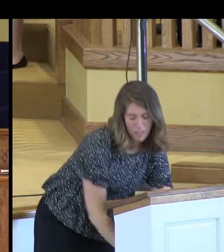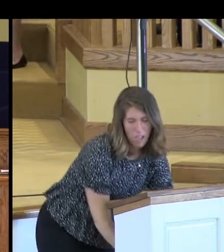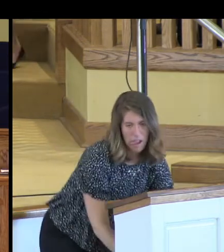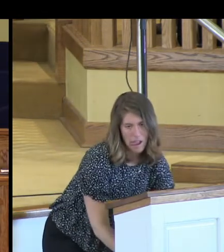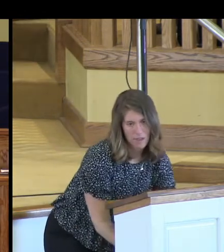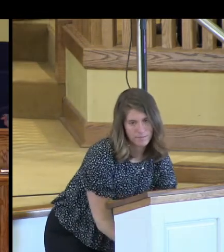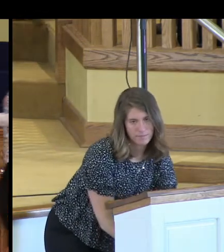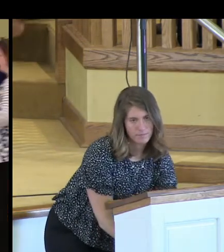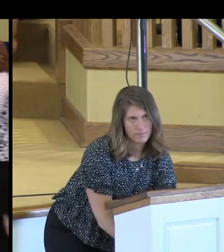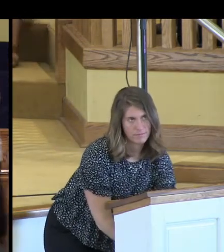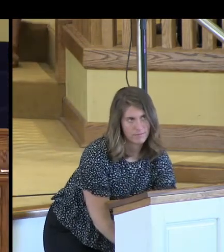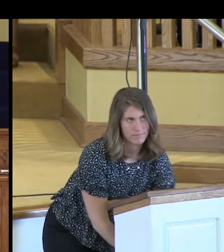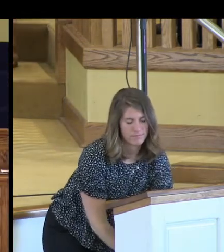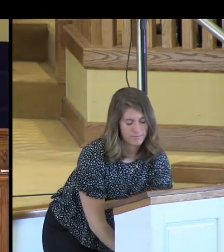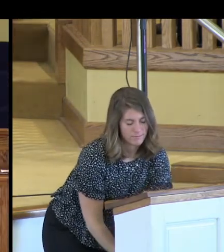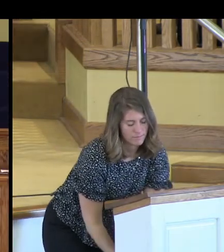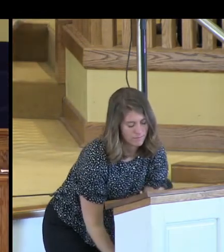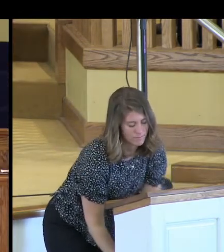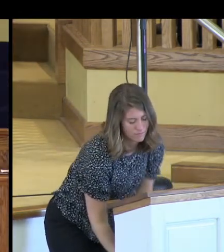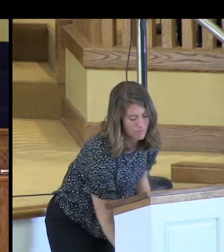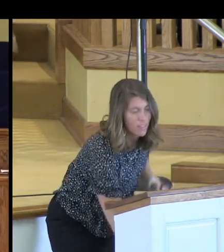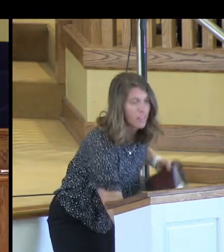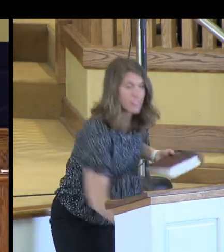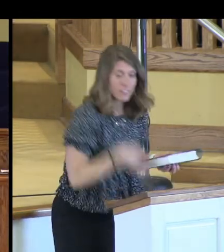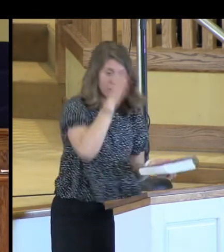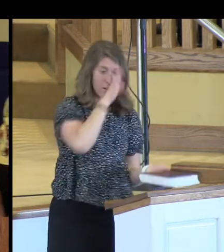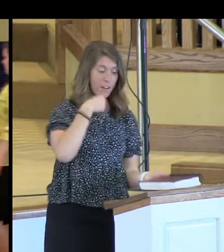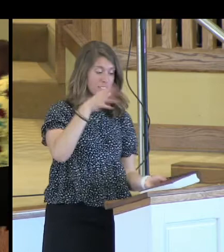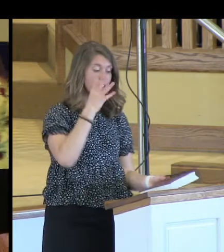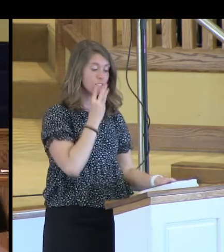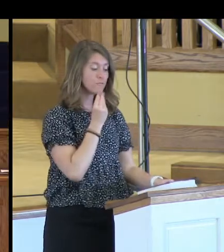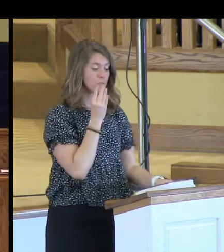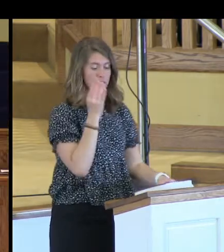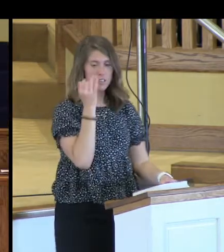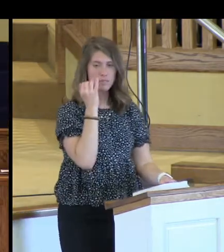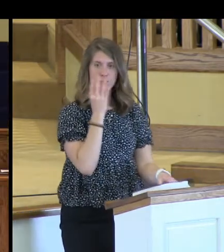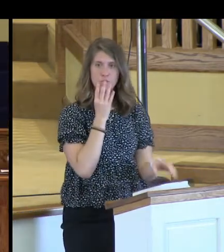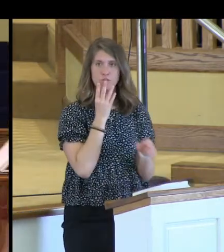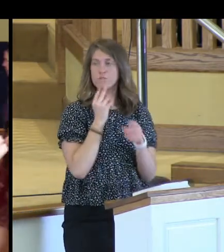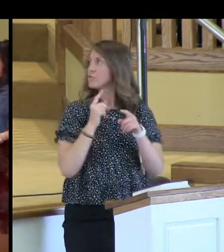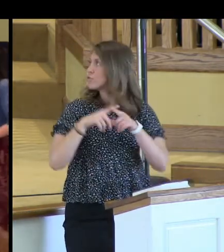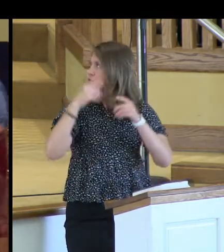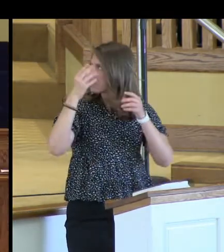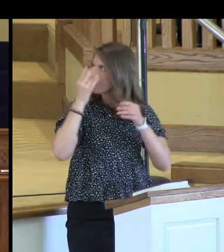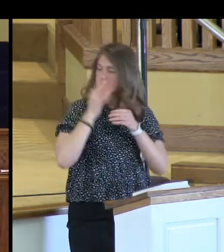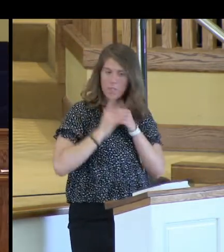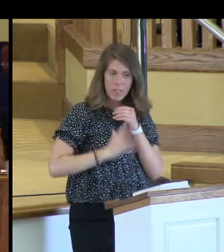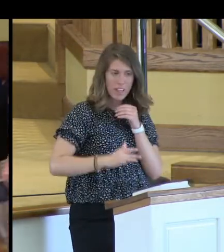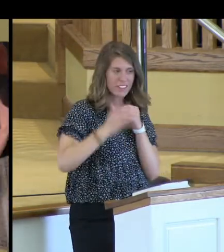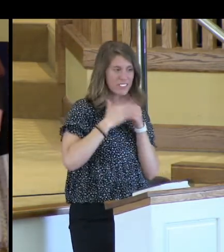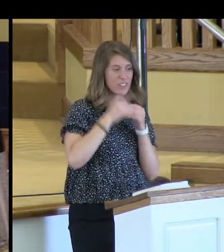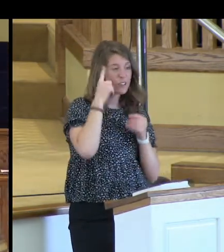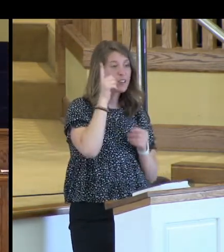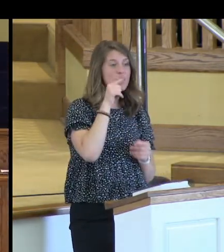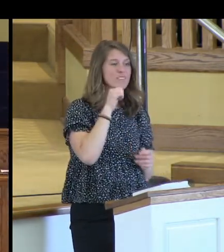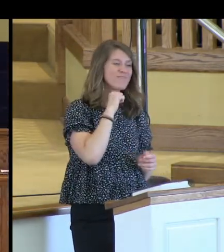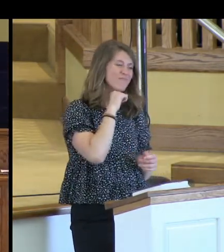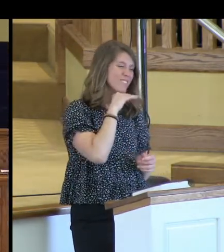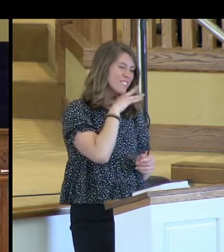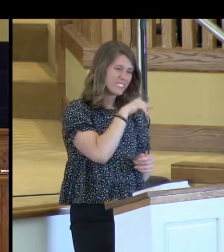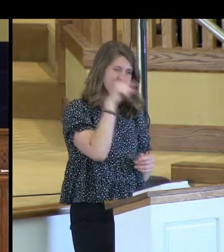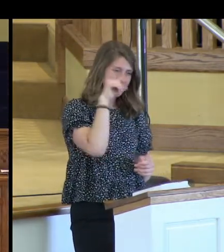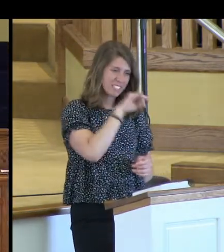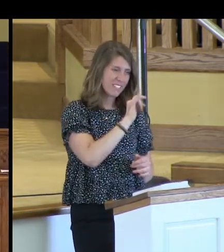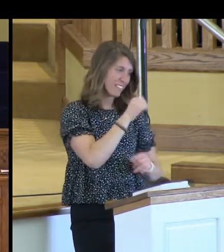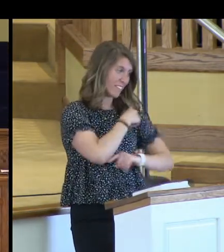God sent a full-blooded Jew to shed his blood for a dirty Gentile like me.